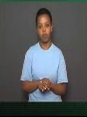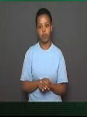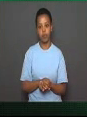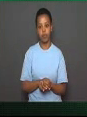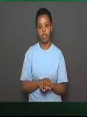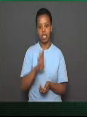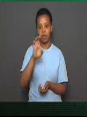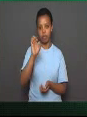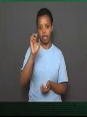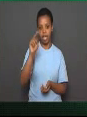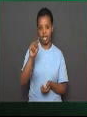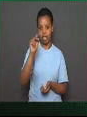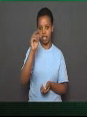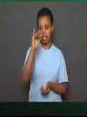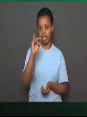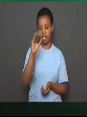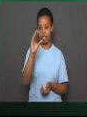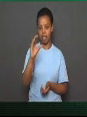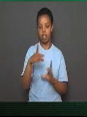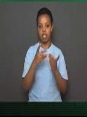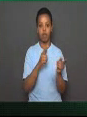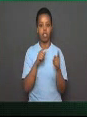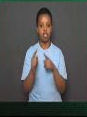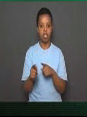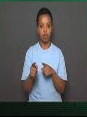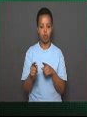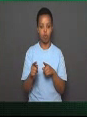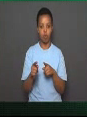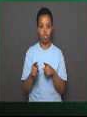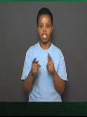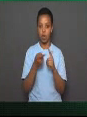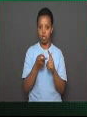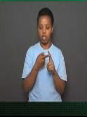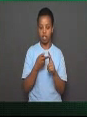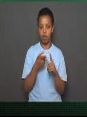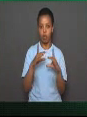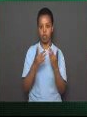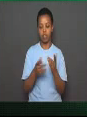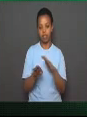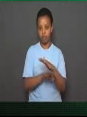The Benthic Zone is the region below the Pelagic Zone.